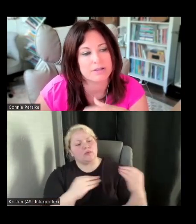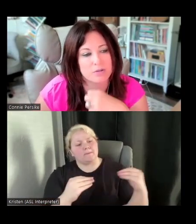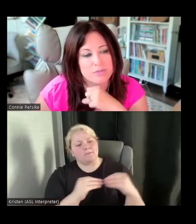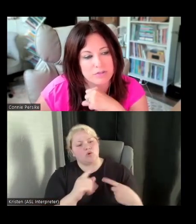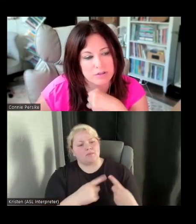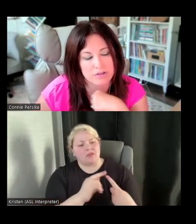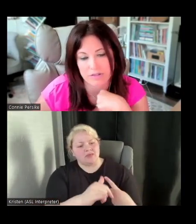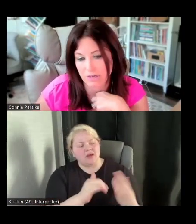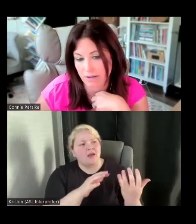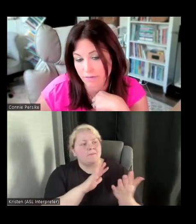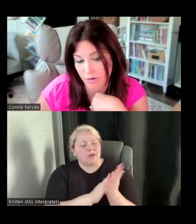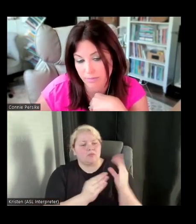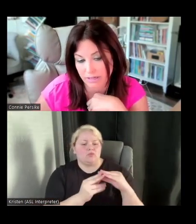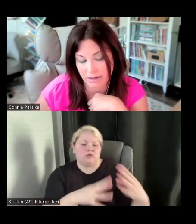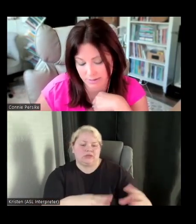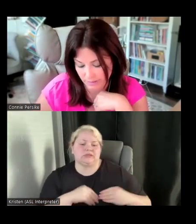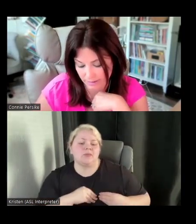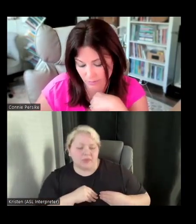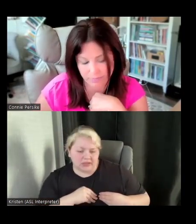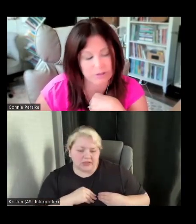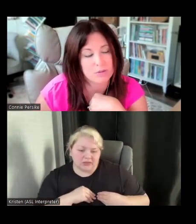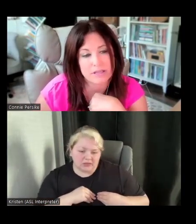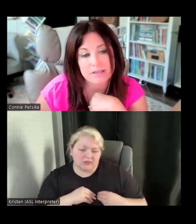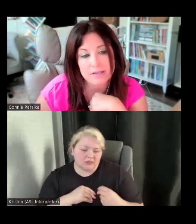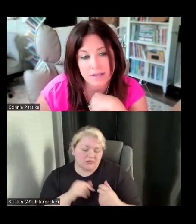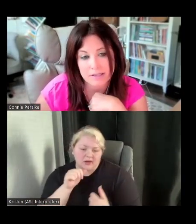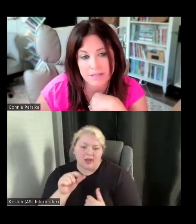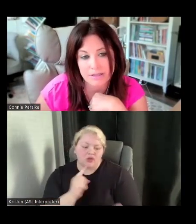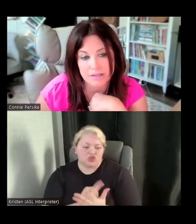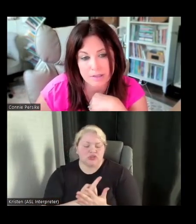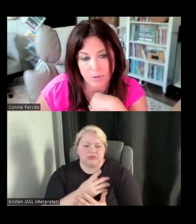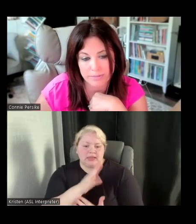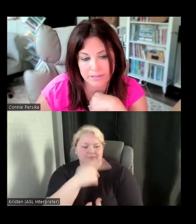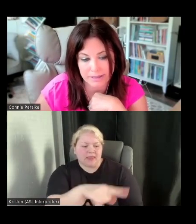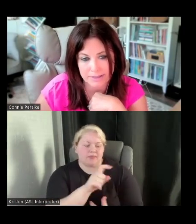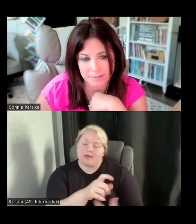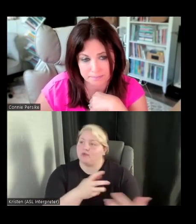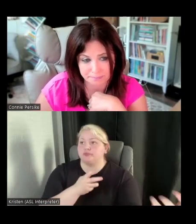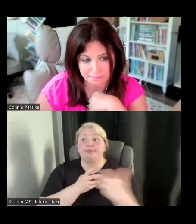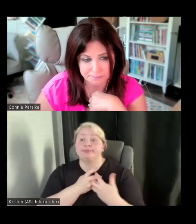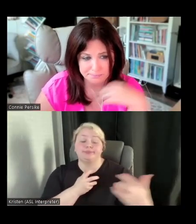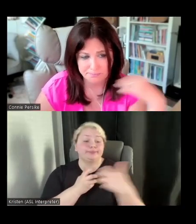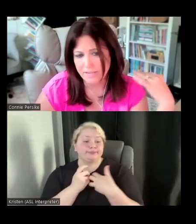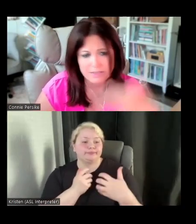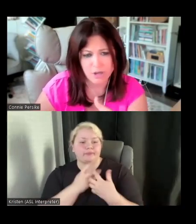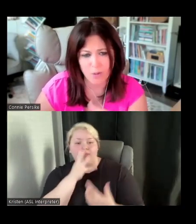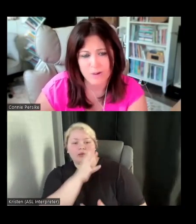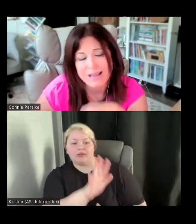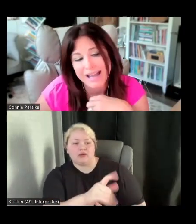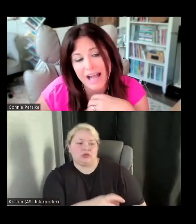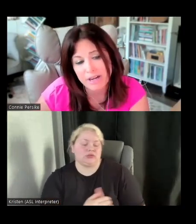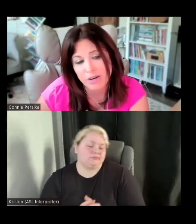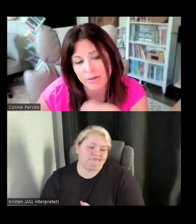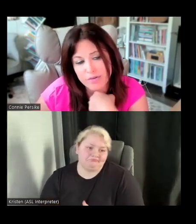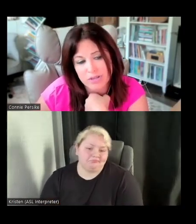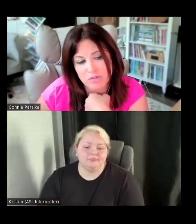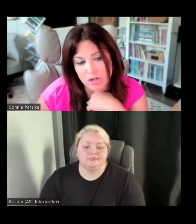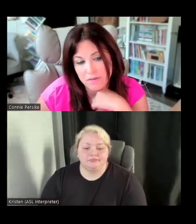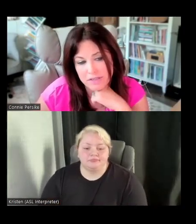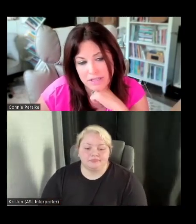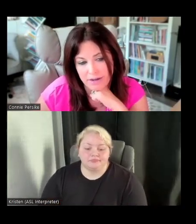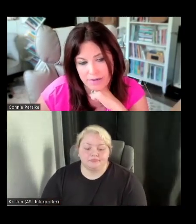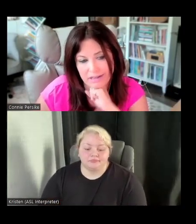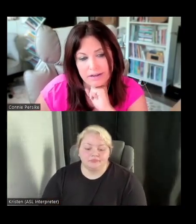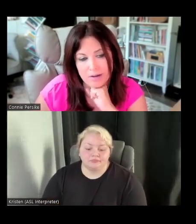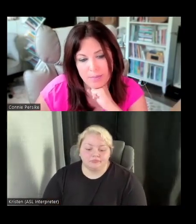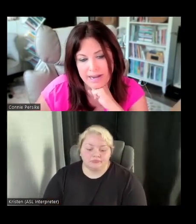more in terms of neurodiversity affirming as well when we're doing these assessments and support plans. So I'm going to go through some